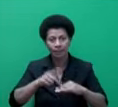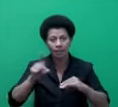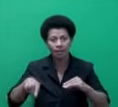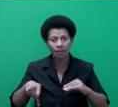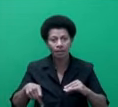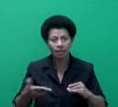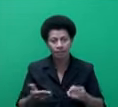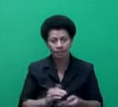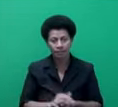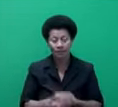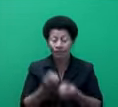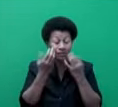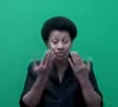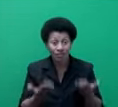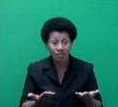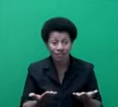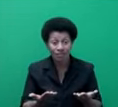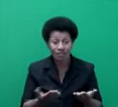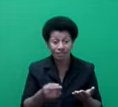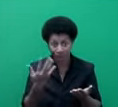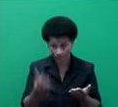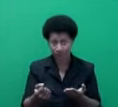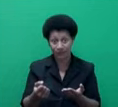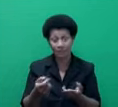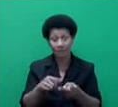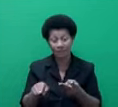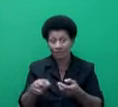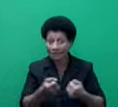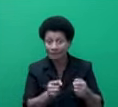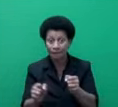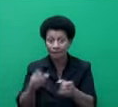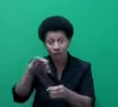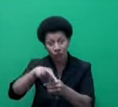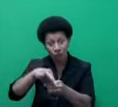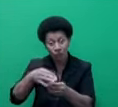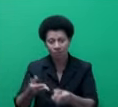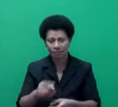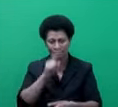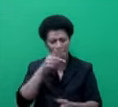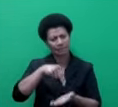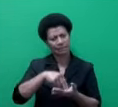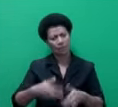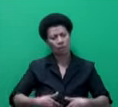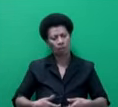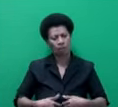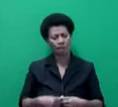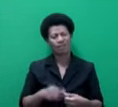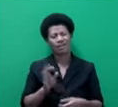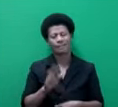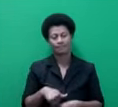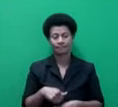actually come out because we've got a phenomenal system. So you can't stand here and actually complain and say that, oh, you know,